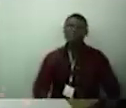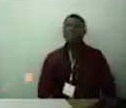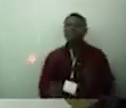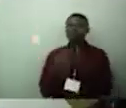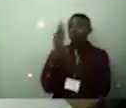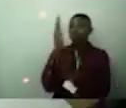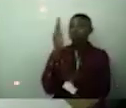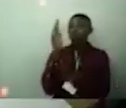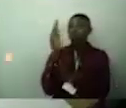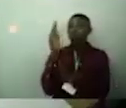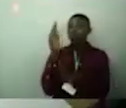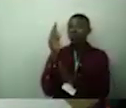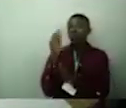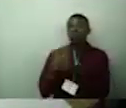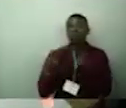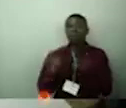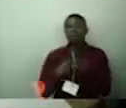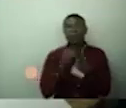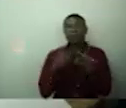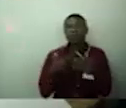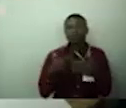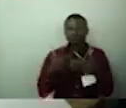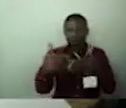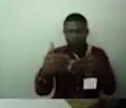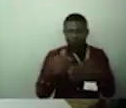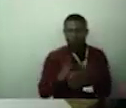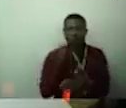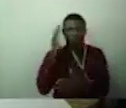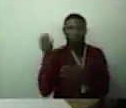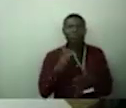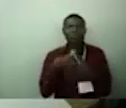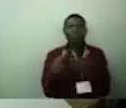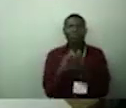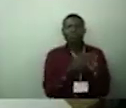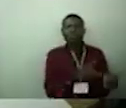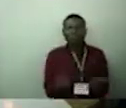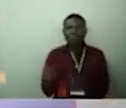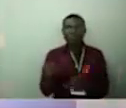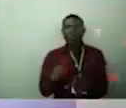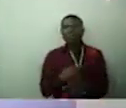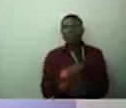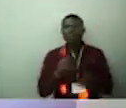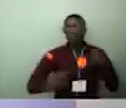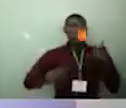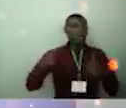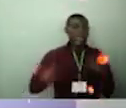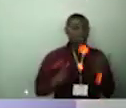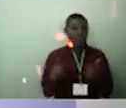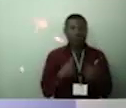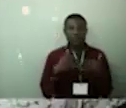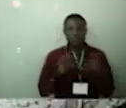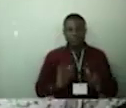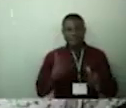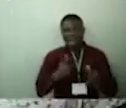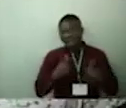God. But if you are to move forward, I brought you to where this arrangement where we enjoy, yet we have a